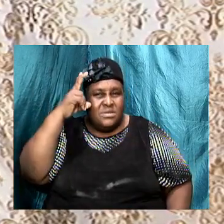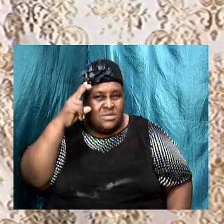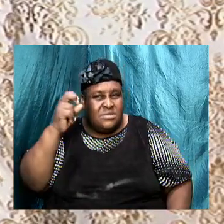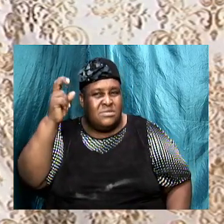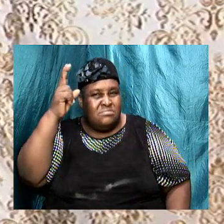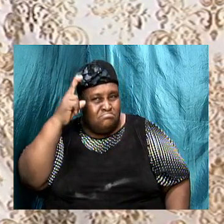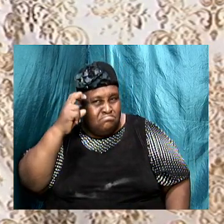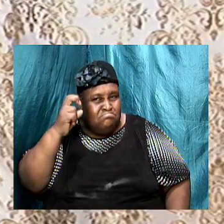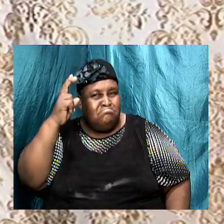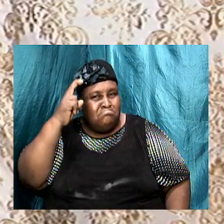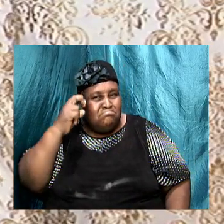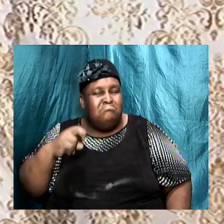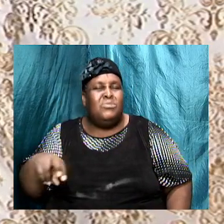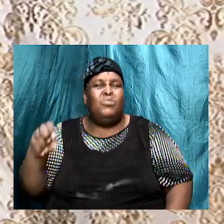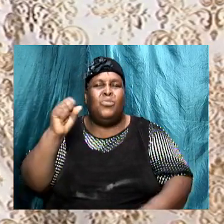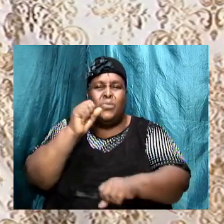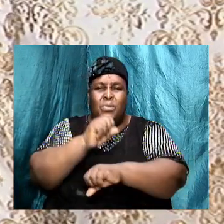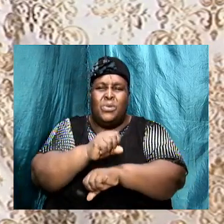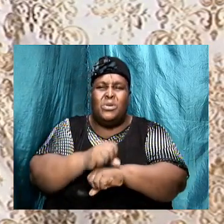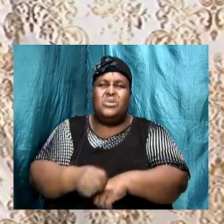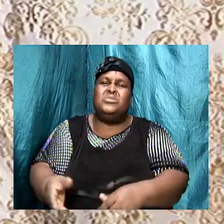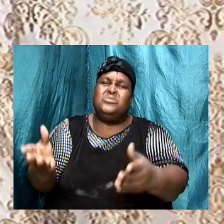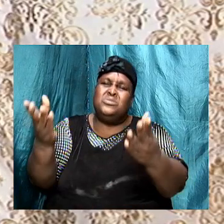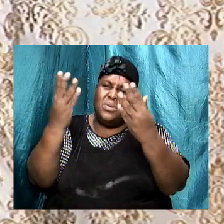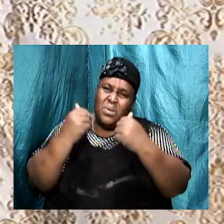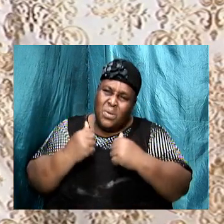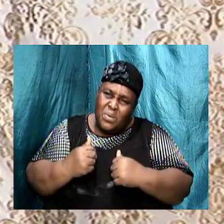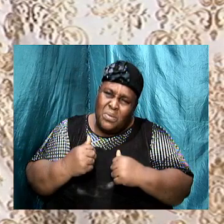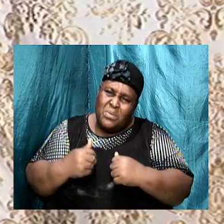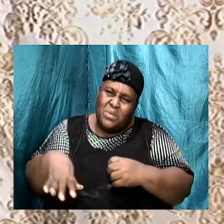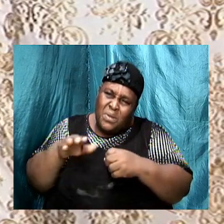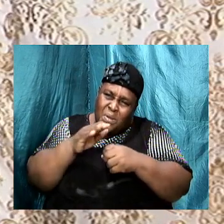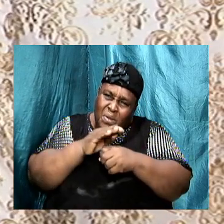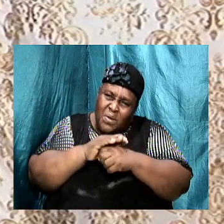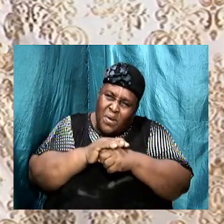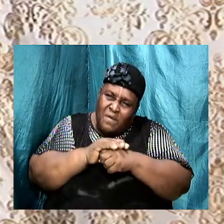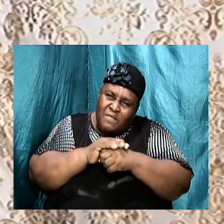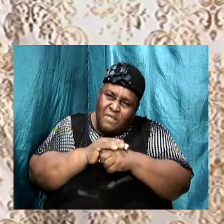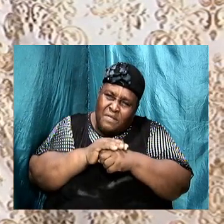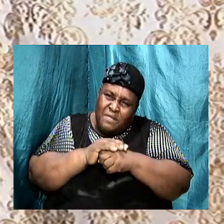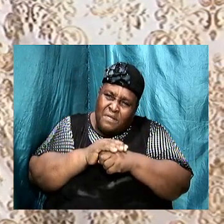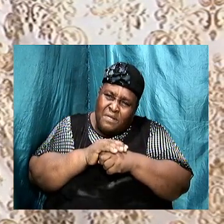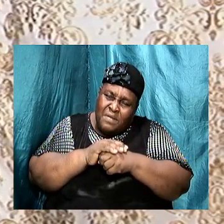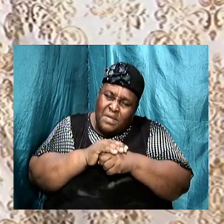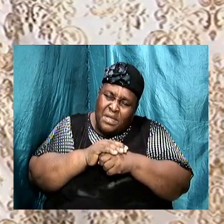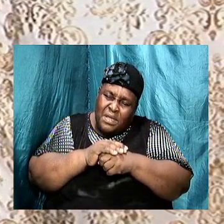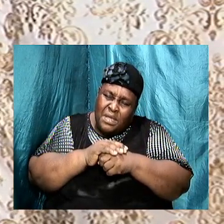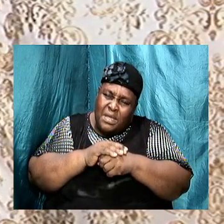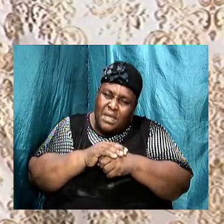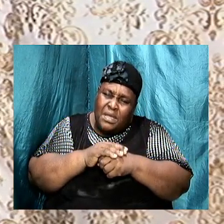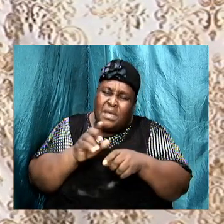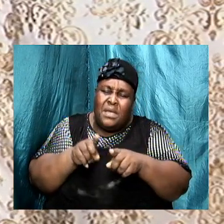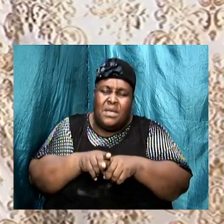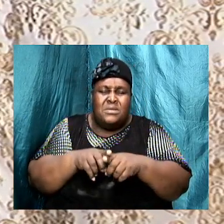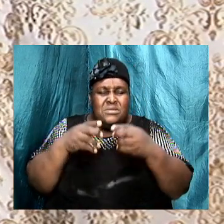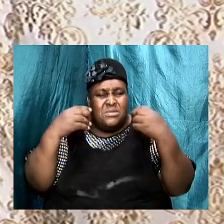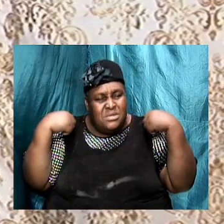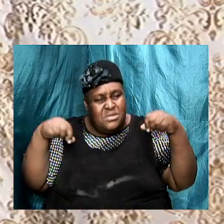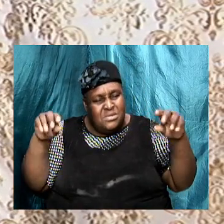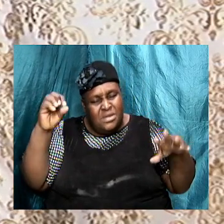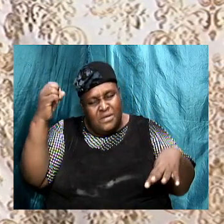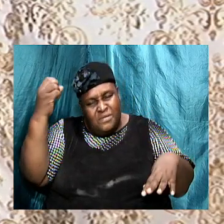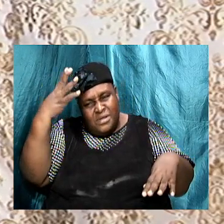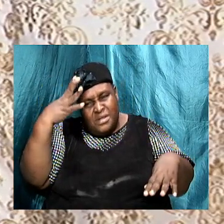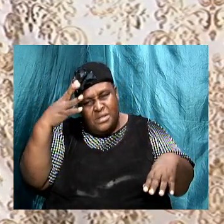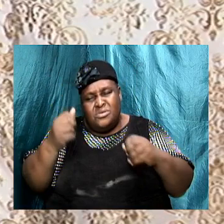is to come in to disguise himself as an angel of light and to destroy as many